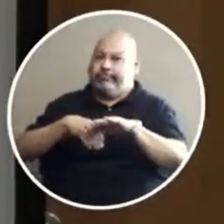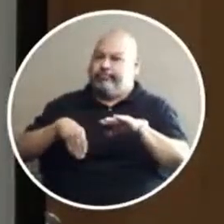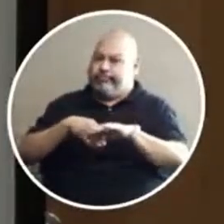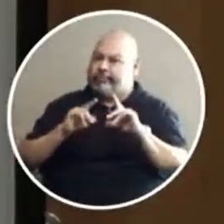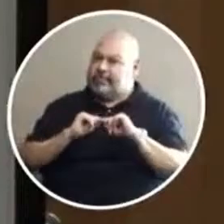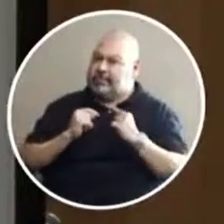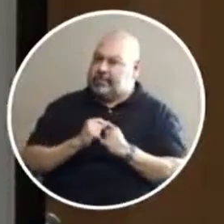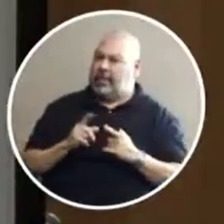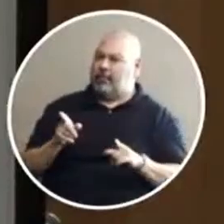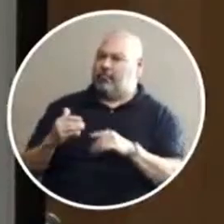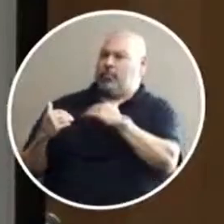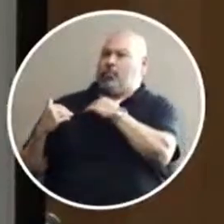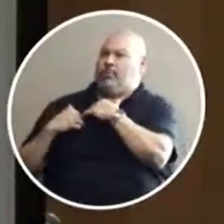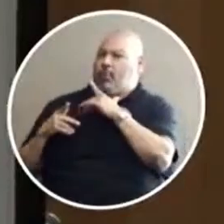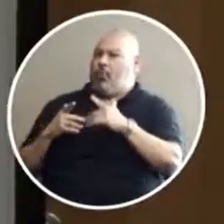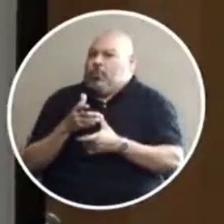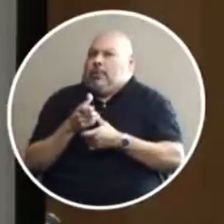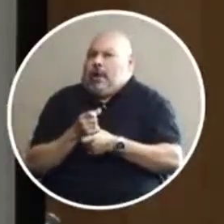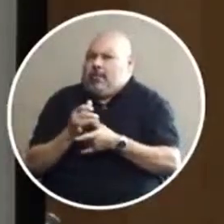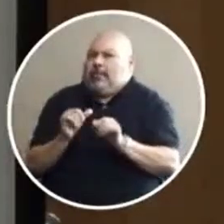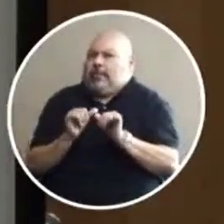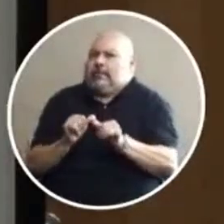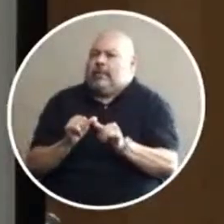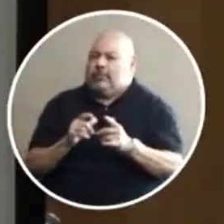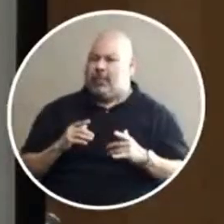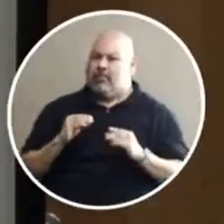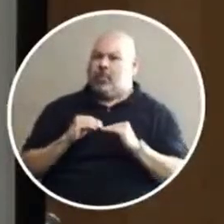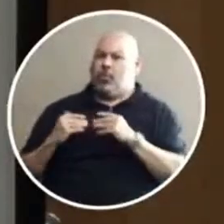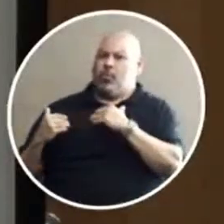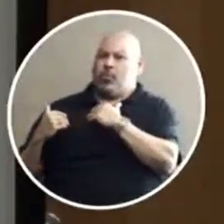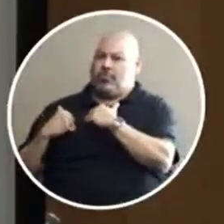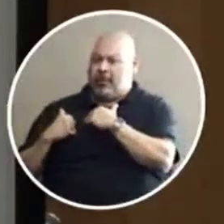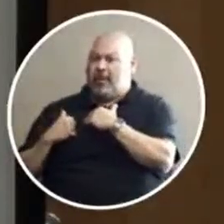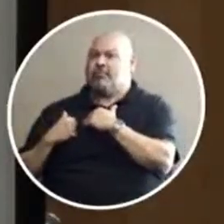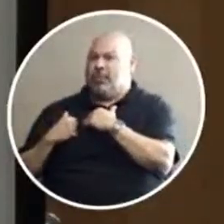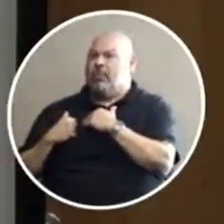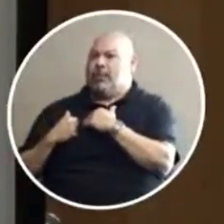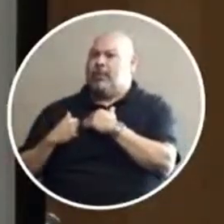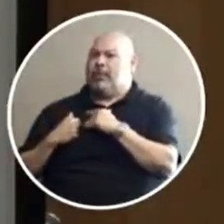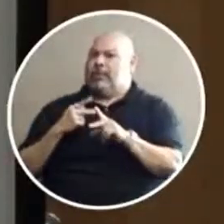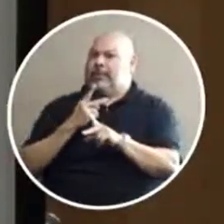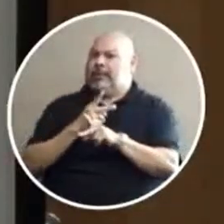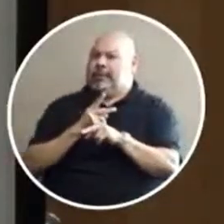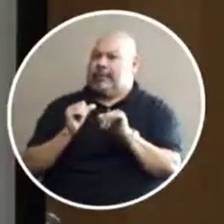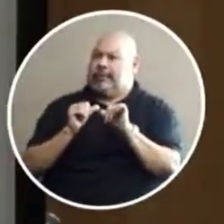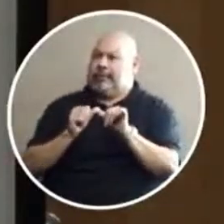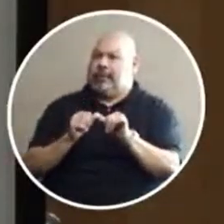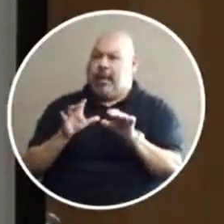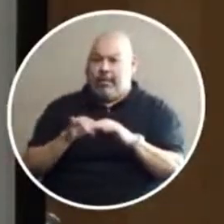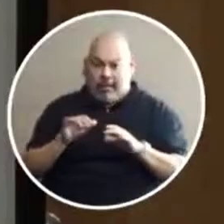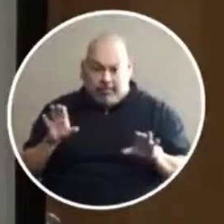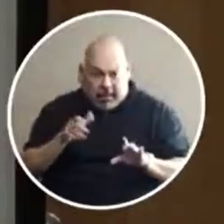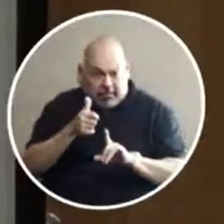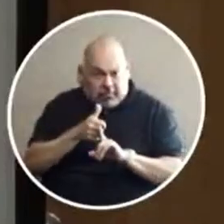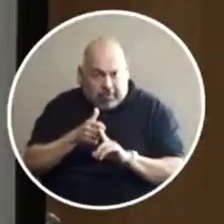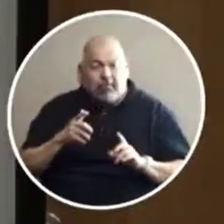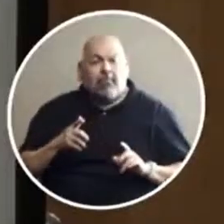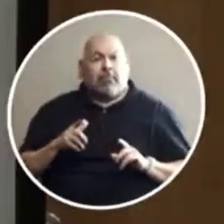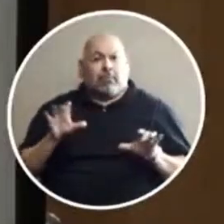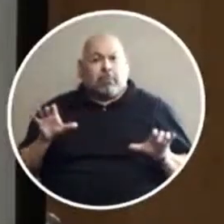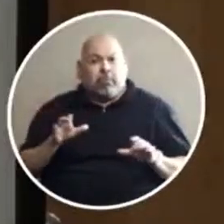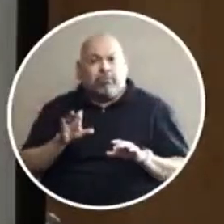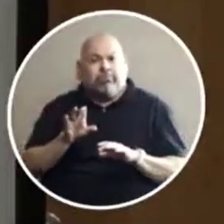responsible, and we're confident that they will continue being responsible in the way that they conduct their sports